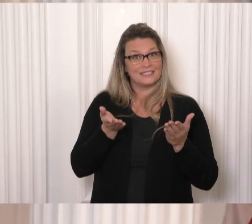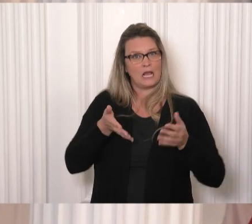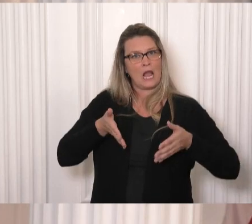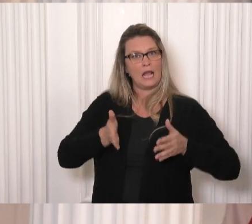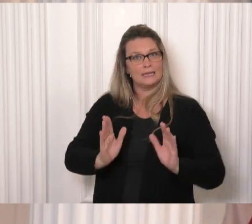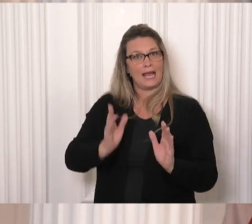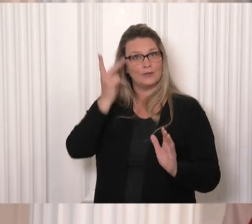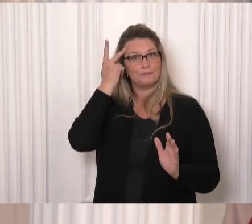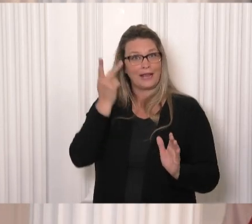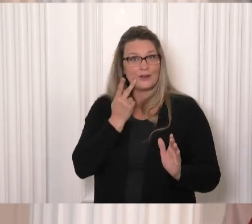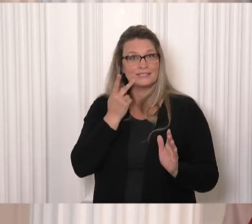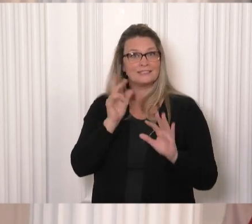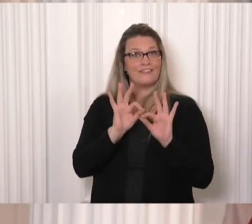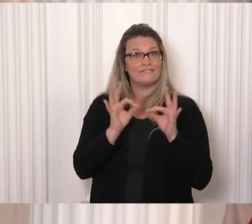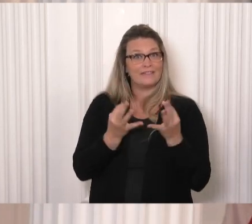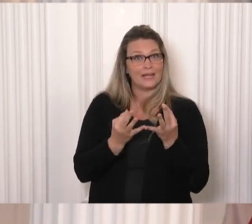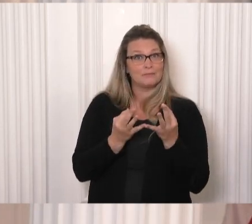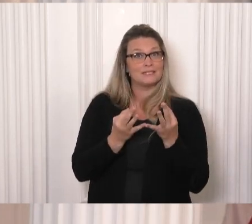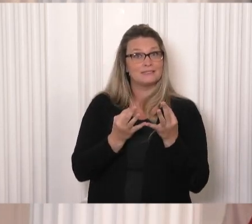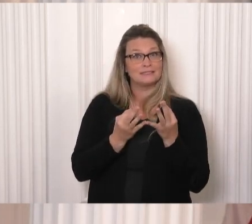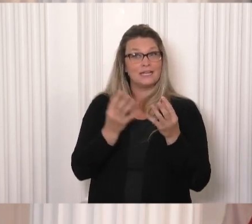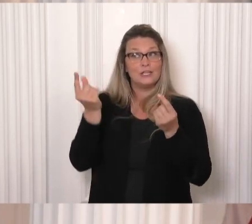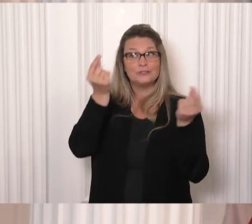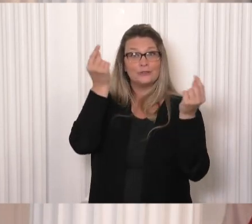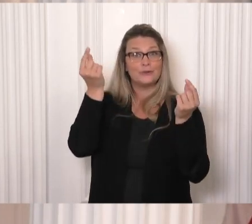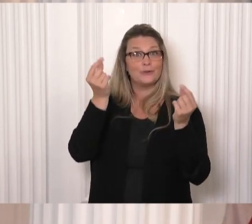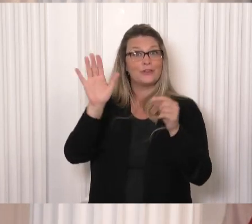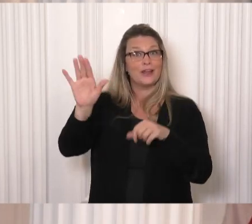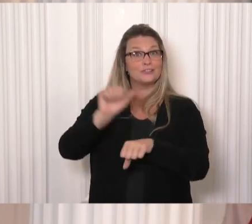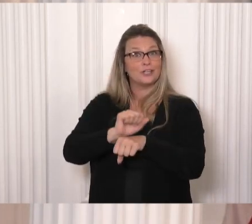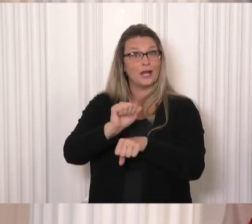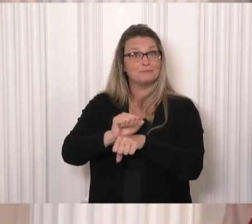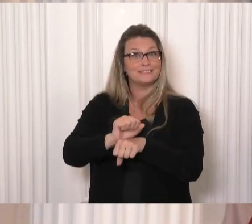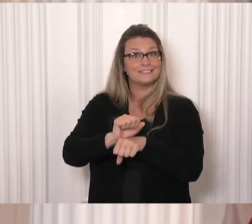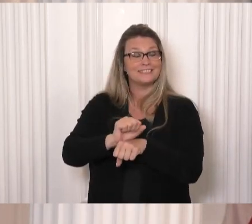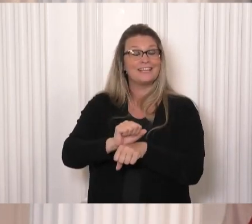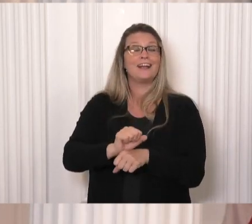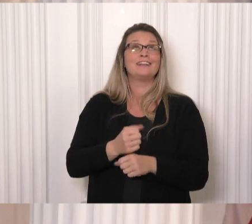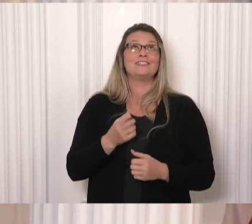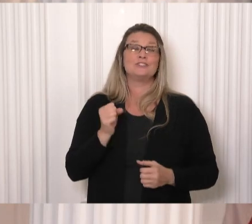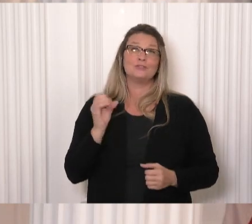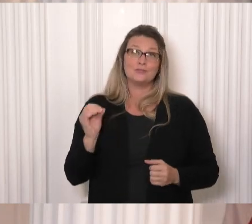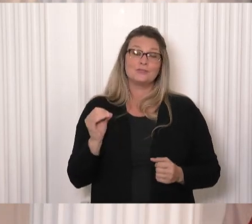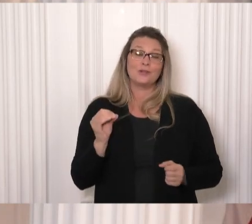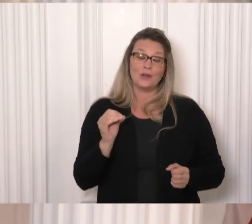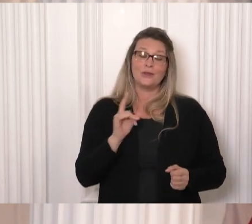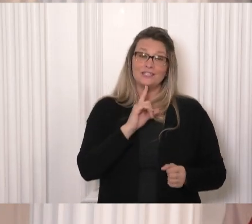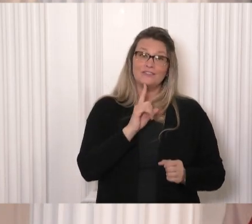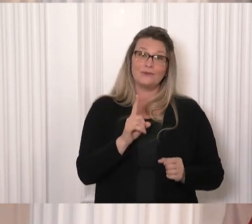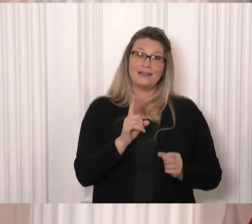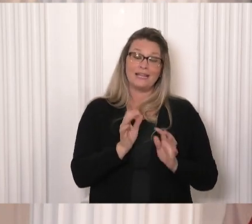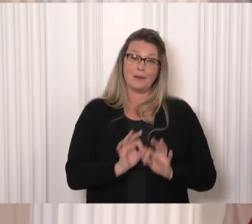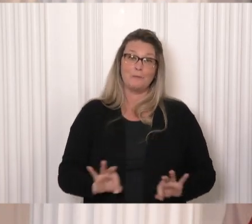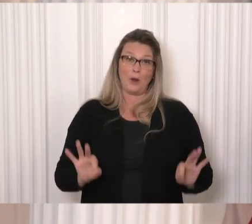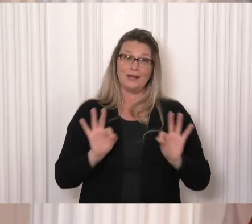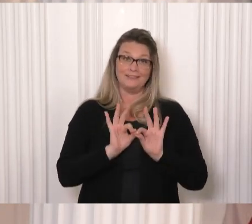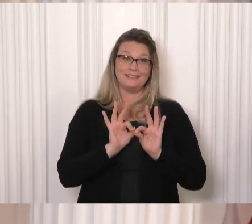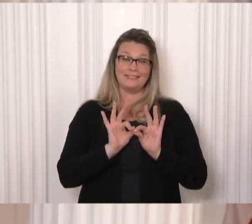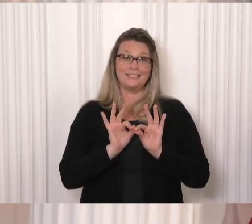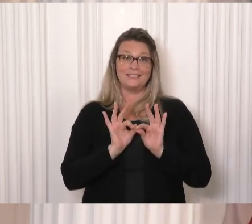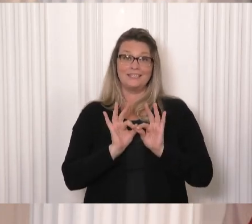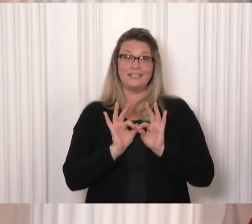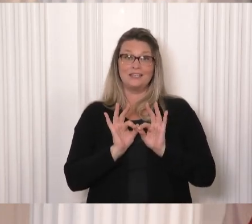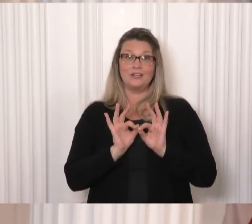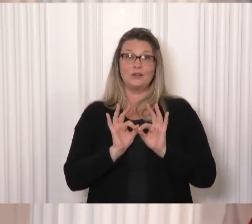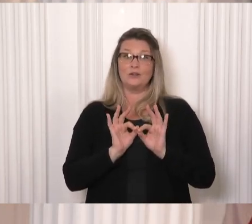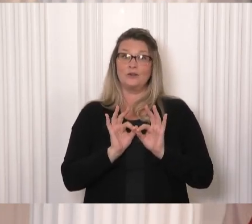parents and our families to do those other essential services. And so it really is a critical piece. And